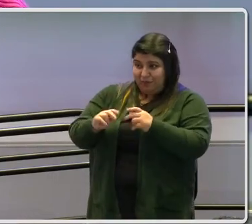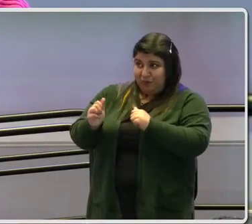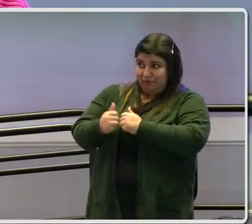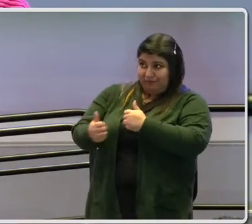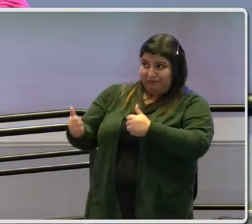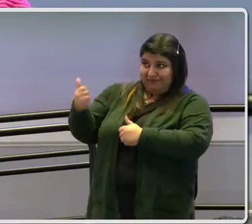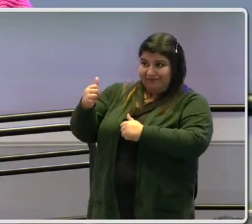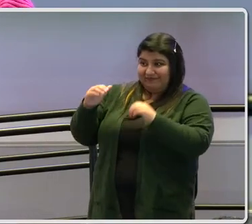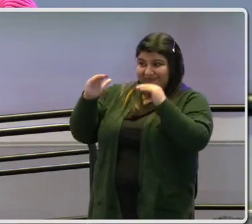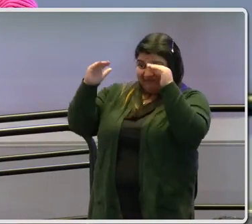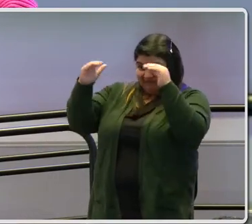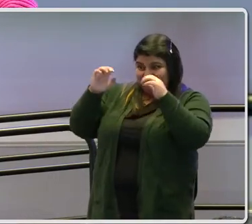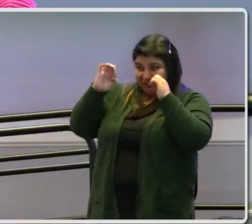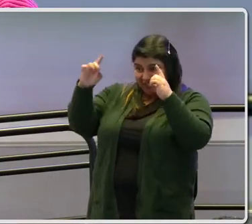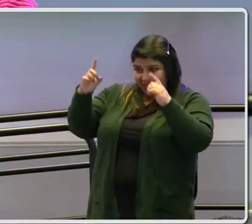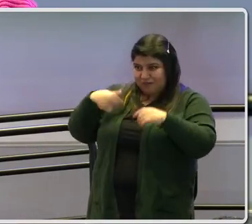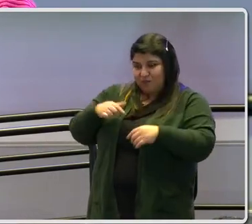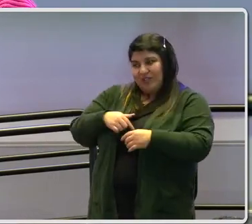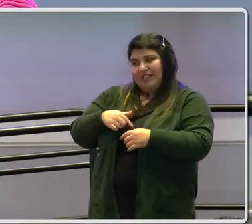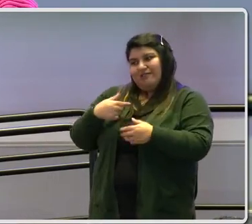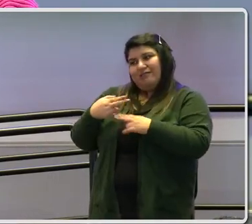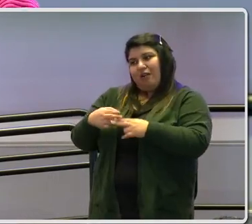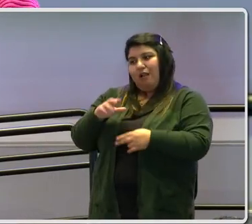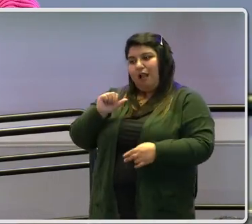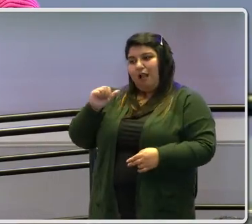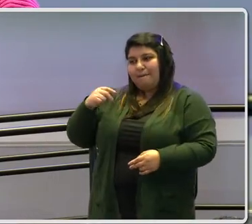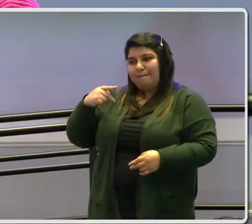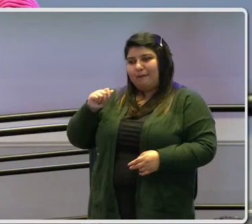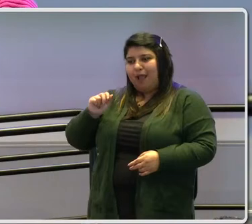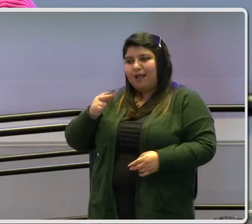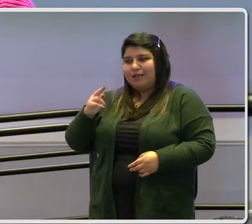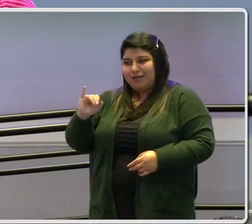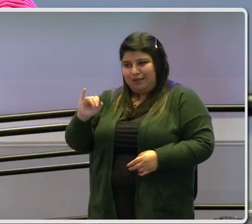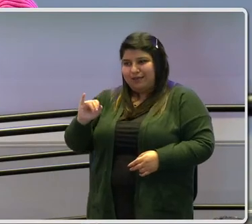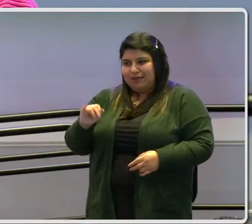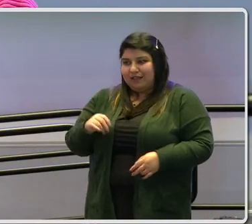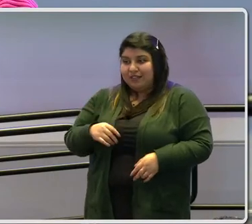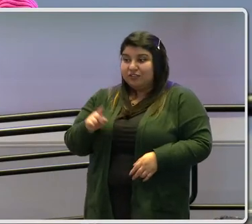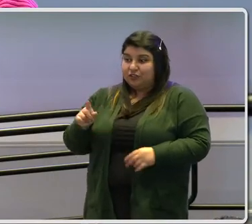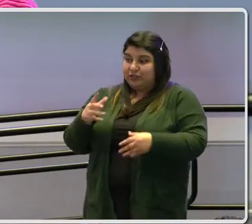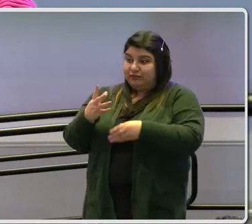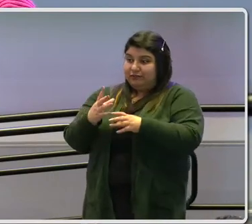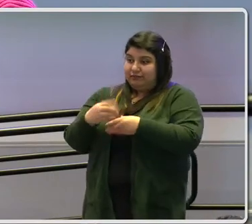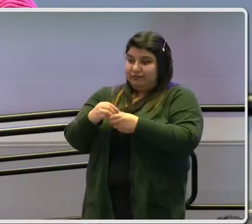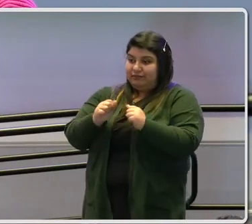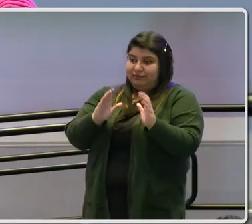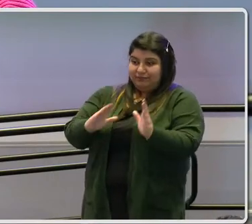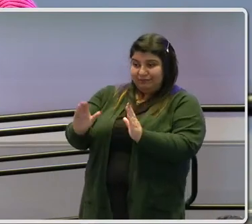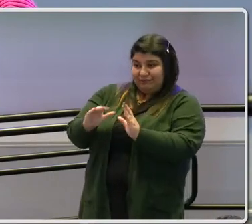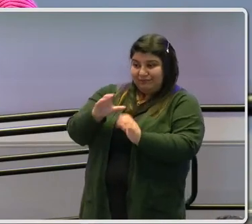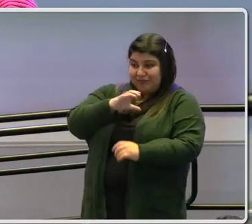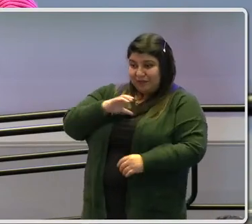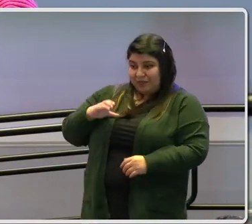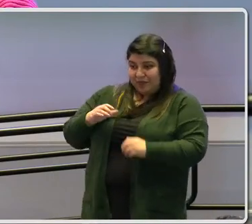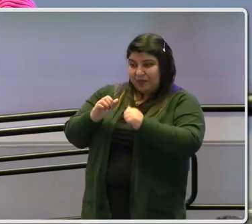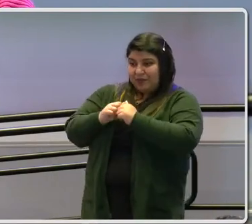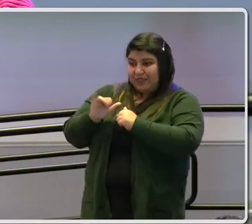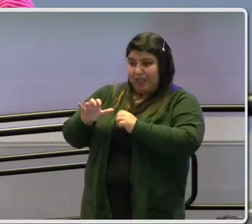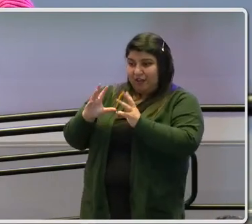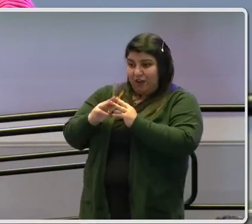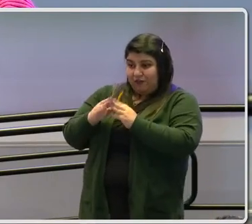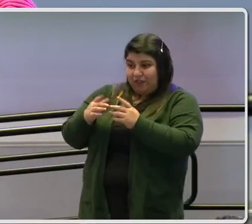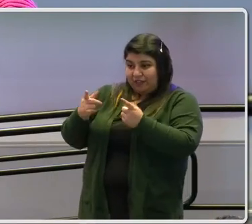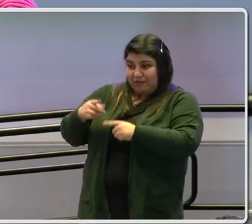education, what we belovedly call APAHI, as part of the planning committee for the ANAPESI pre-conference session